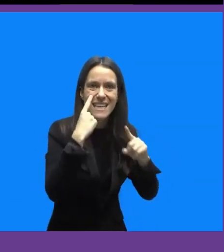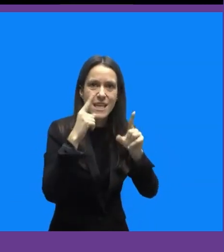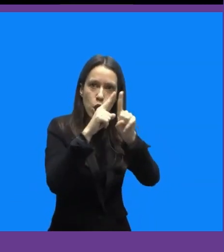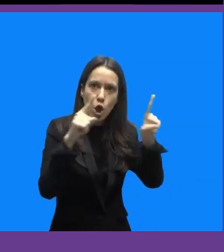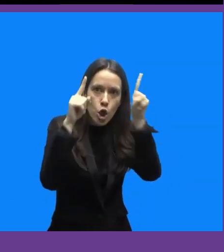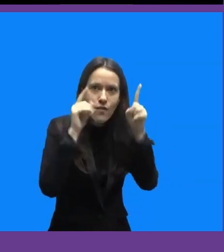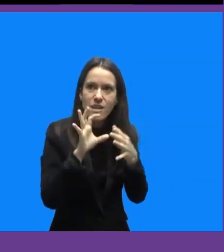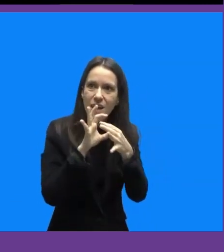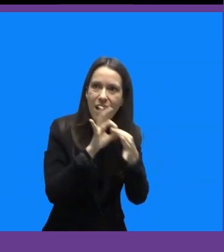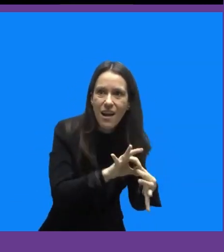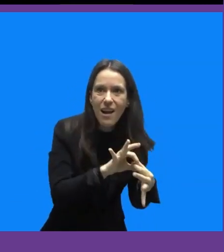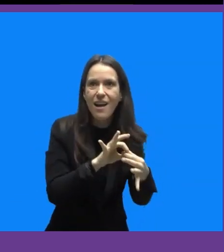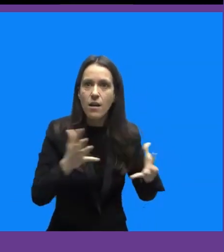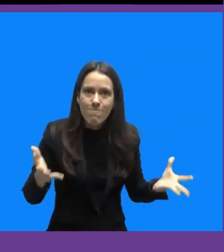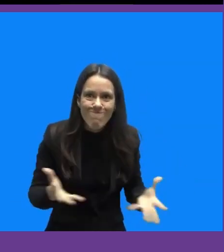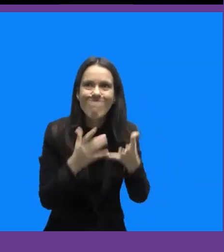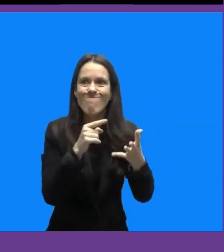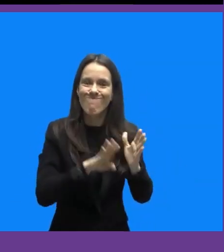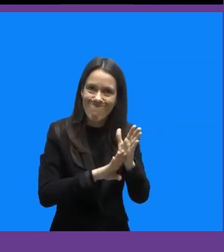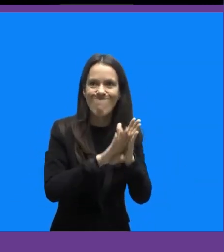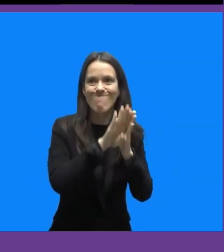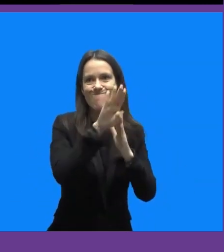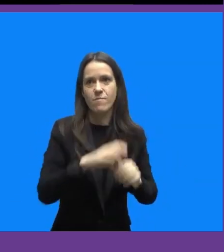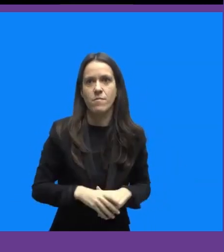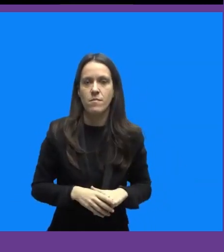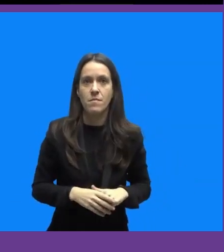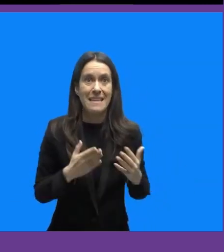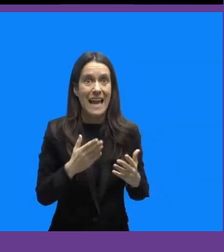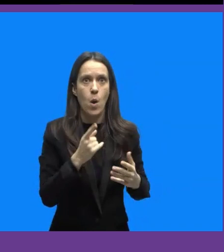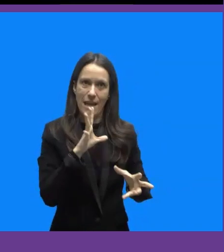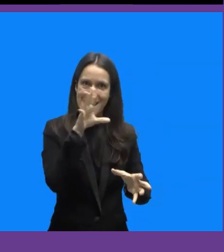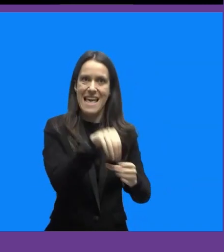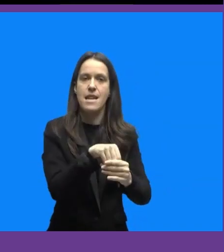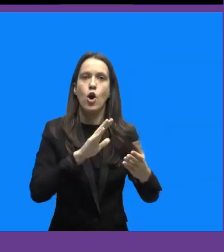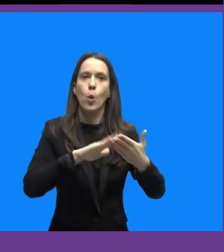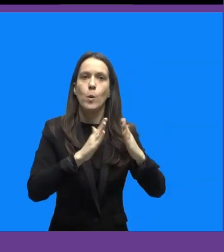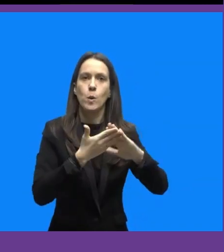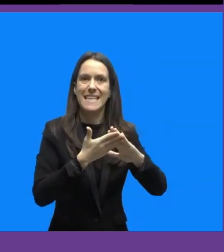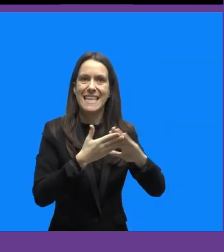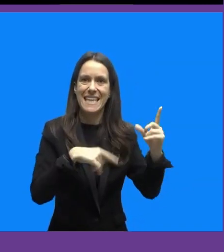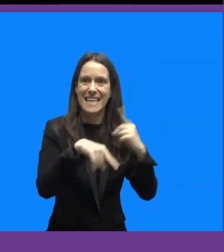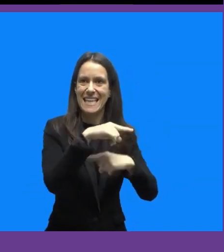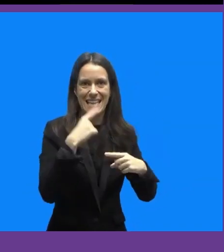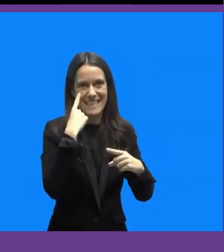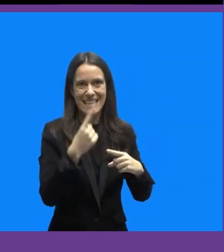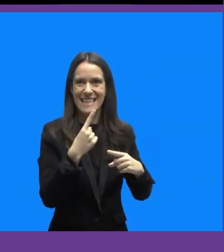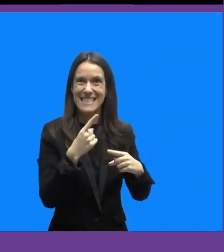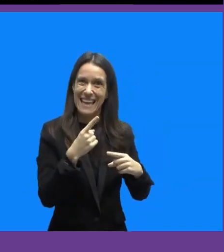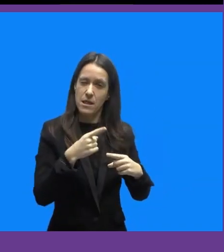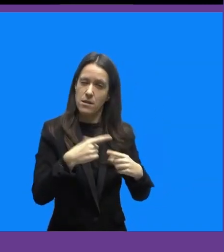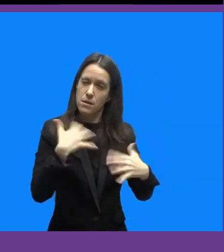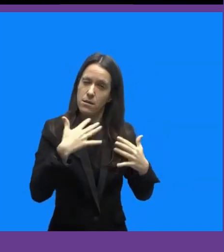the outer walls of the university, now becoming very much part of the community, which we see as a